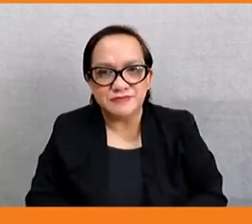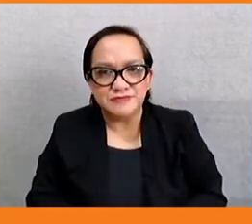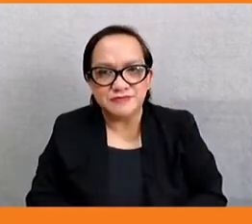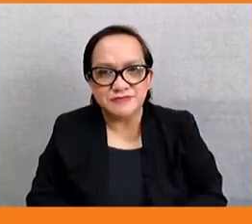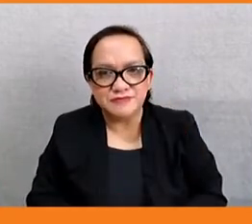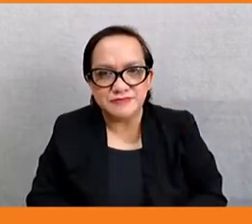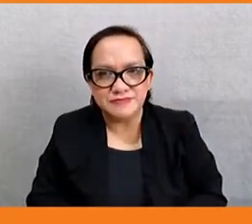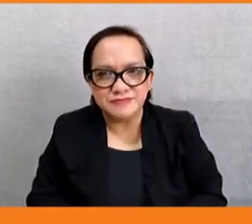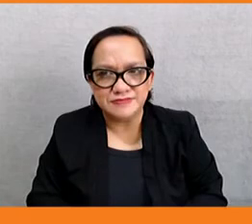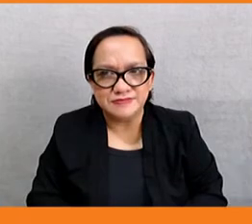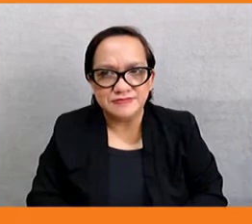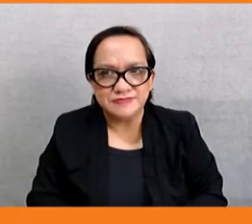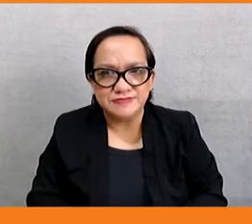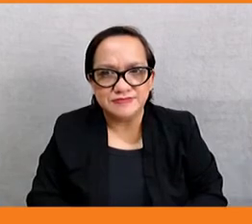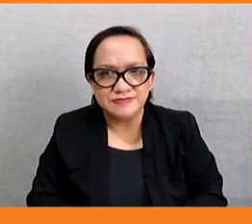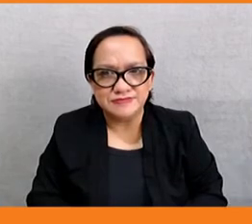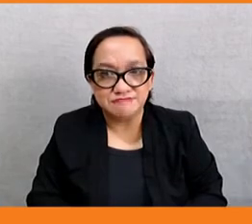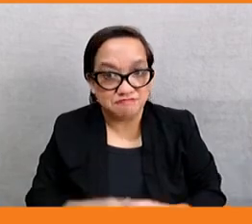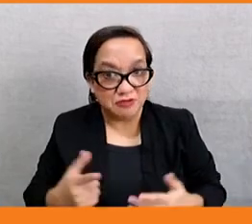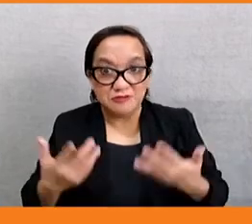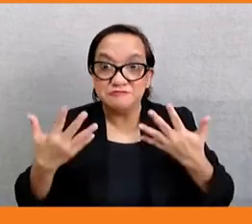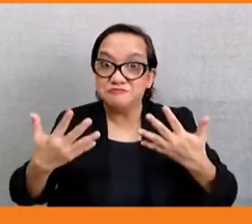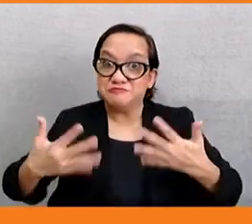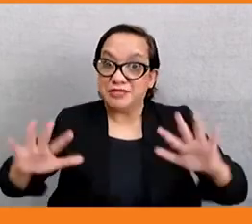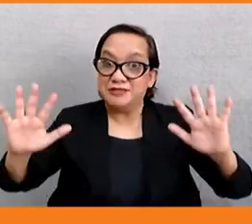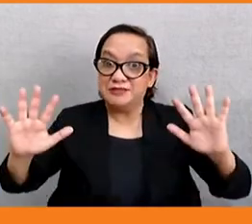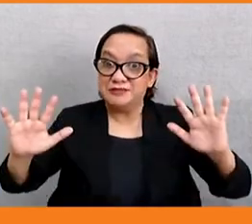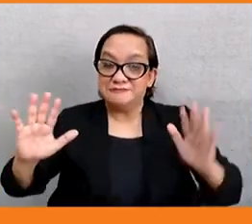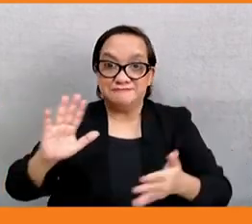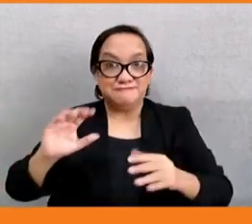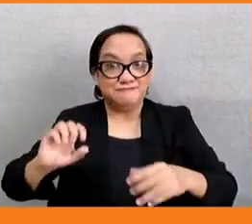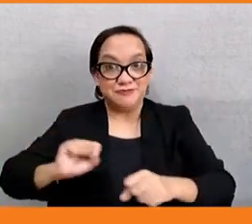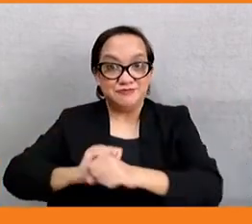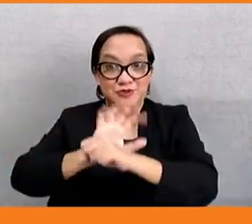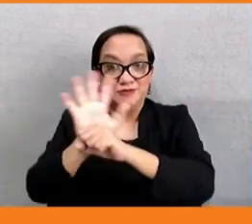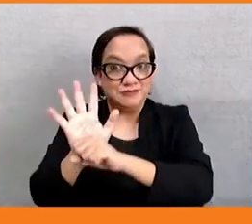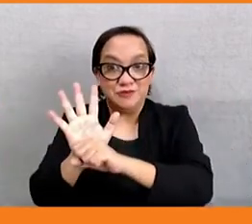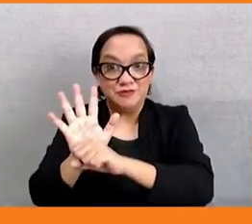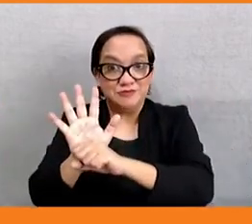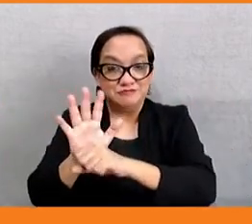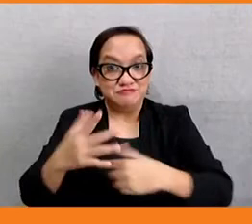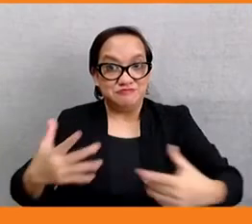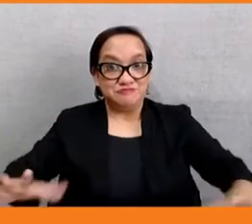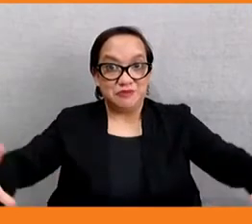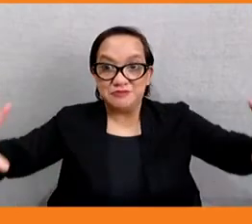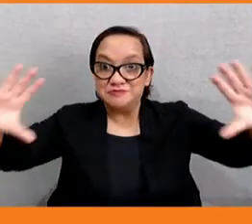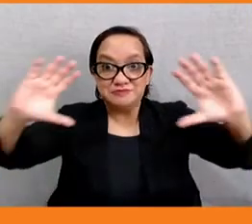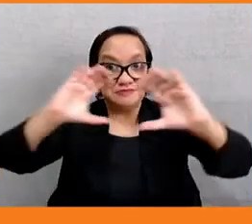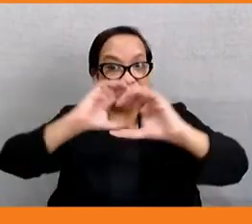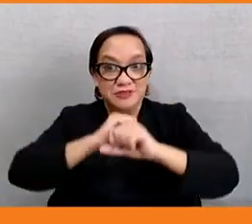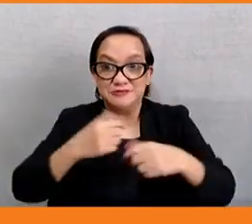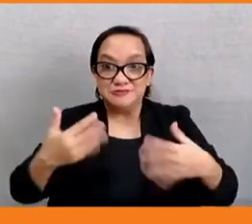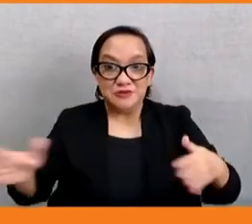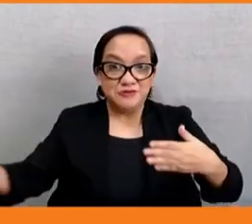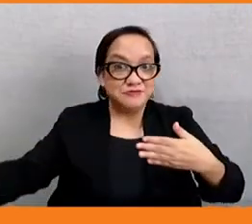after this pandemic is over, after the current challenges is over, I think, the timing will come to almost every